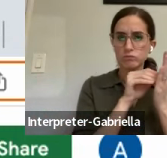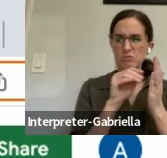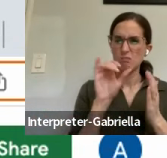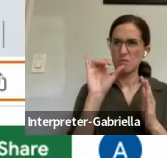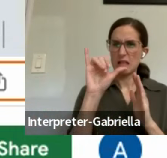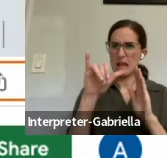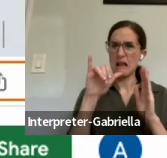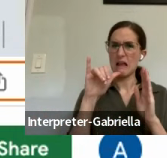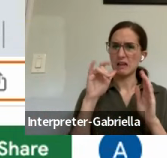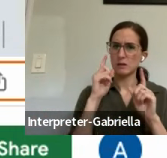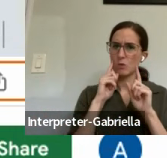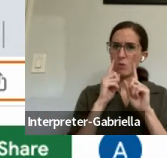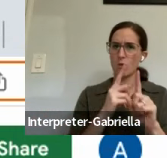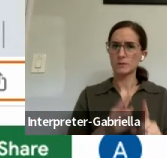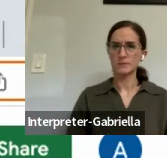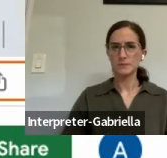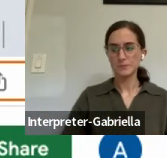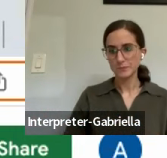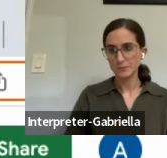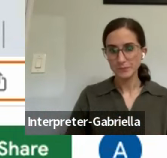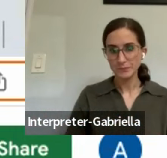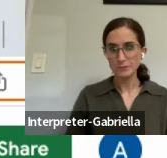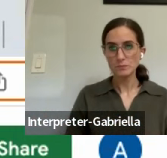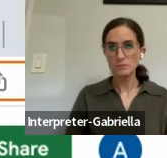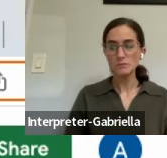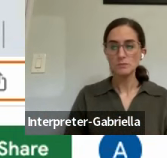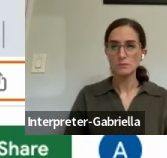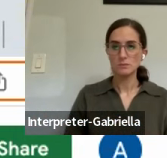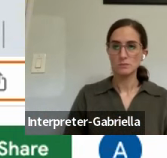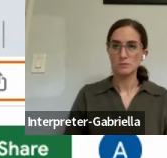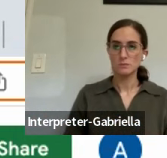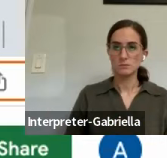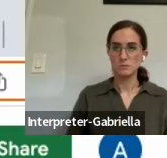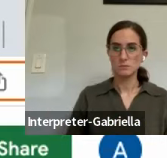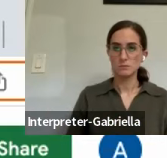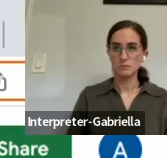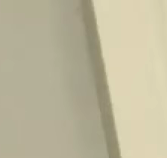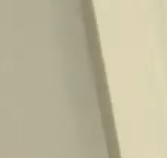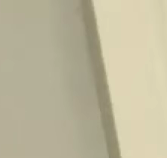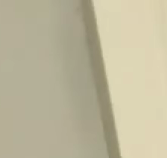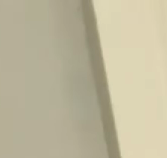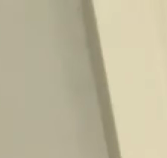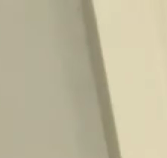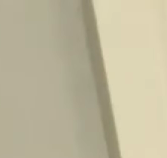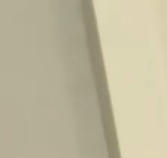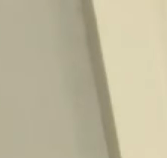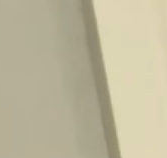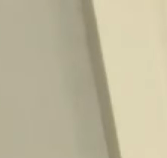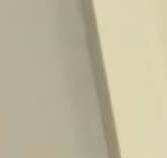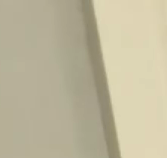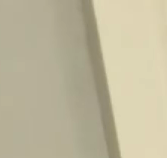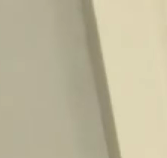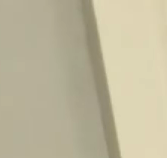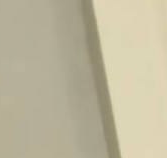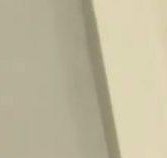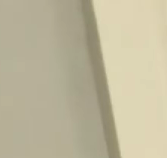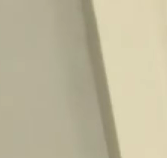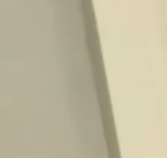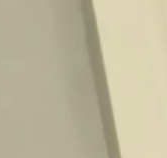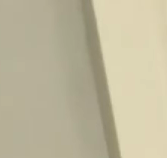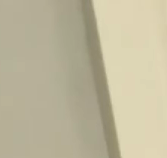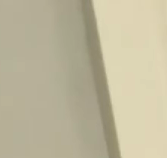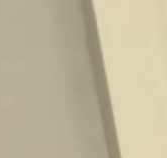lluvia de ideas, sino que al leer esta lista hay algo aquí que rotundamente falta. Es obvio que debemos